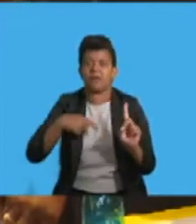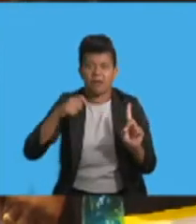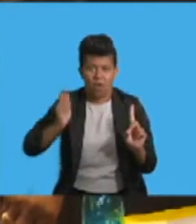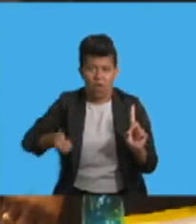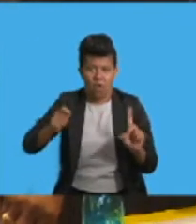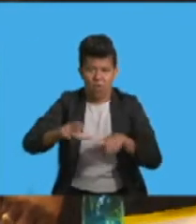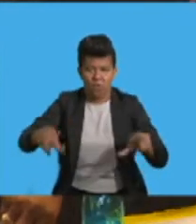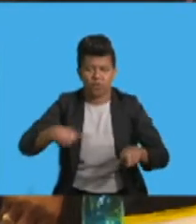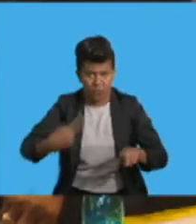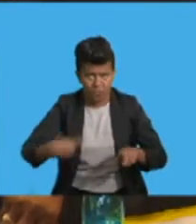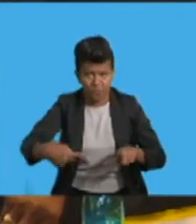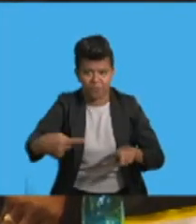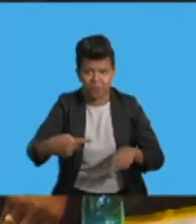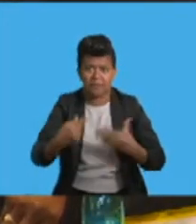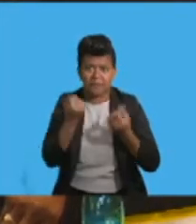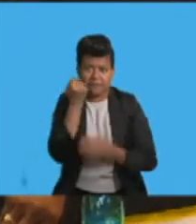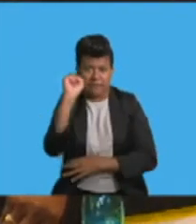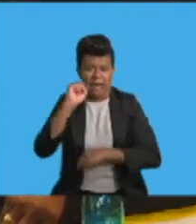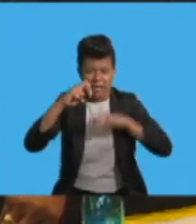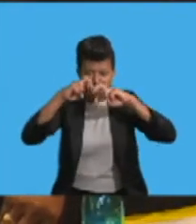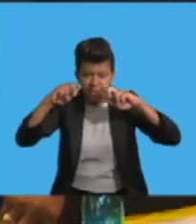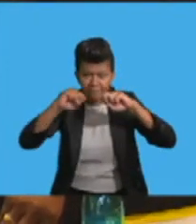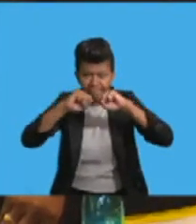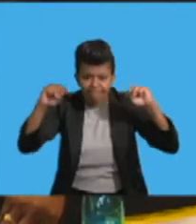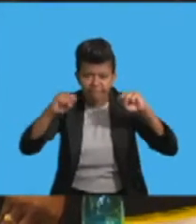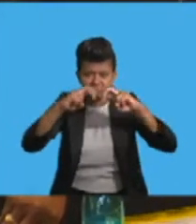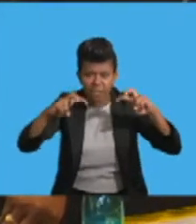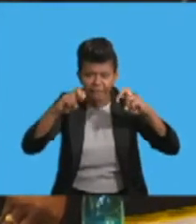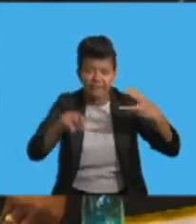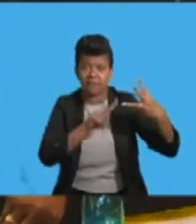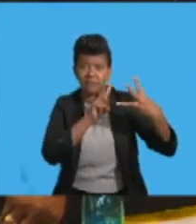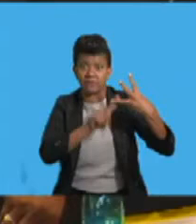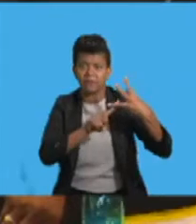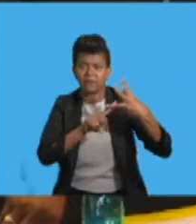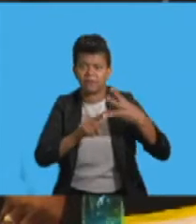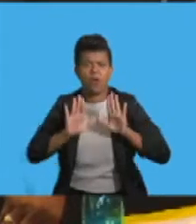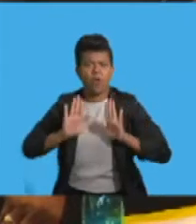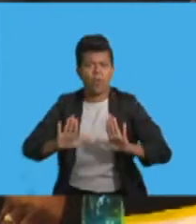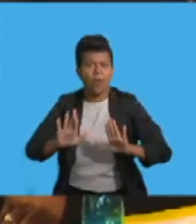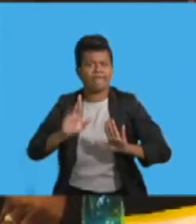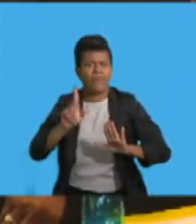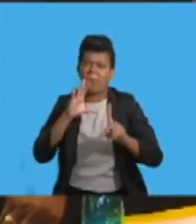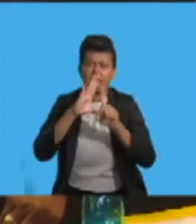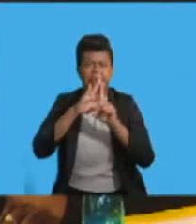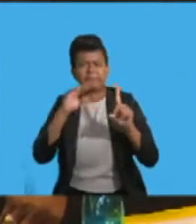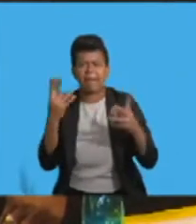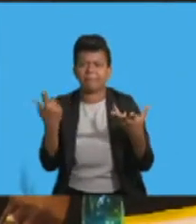under investigation, and one is also awaiting DPP's decision. For the North, we have